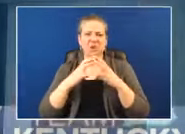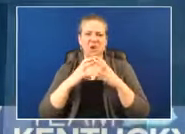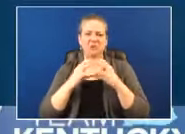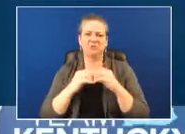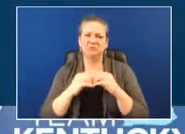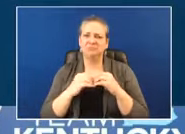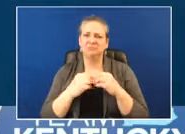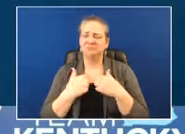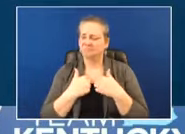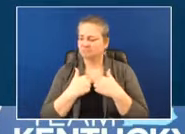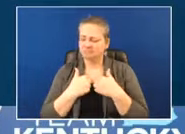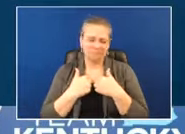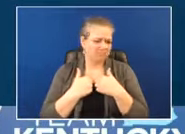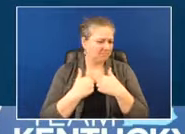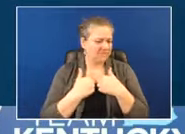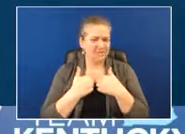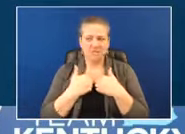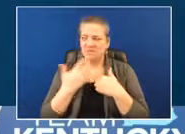open.